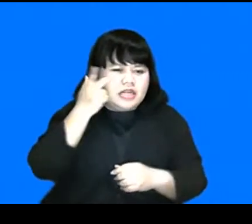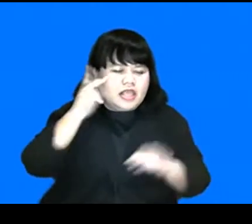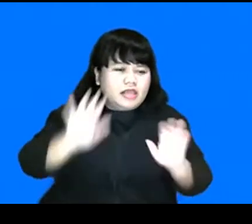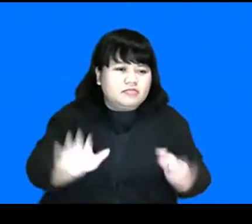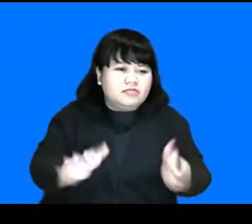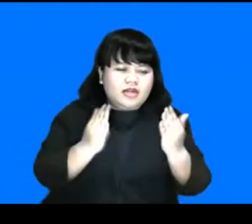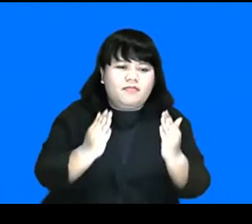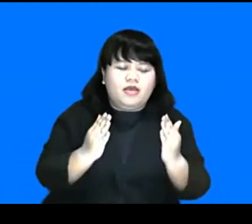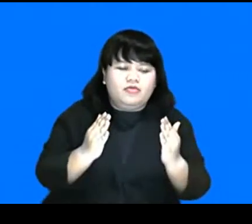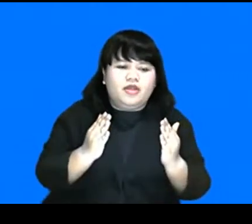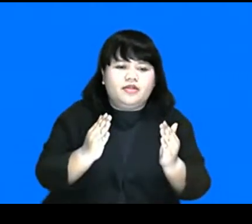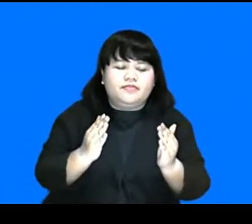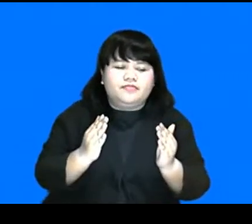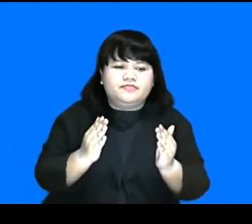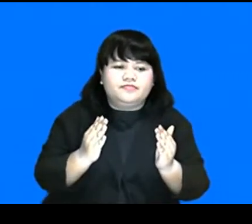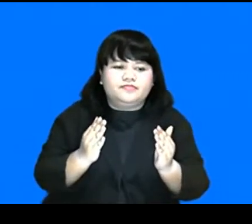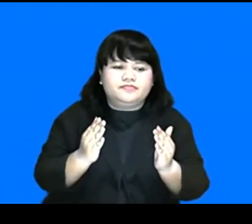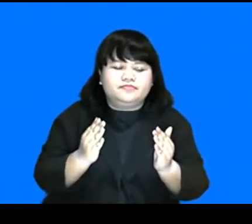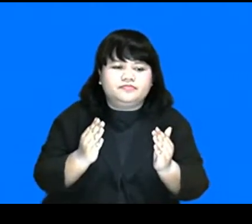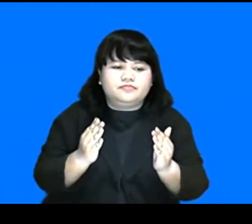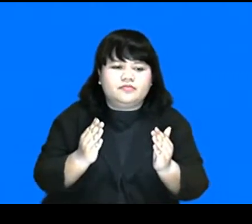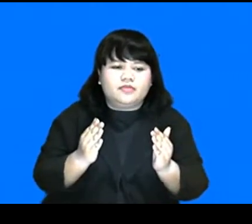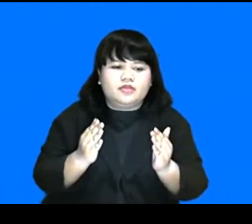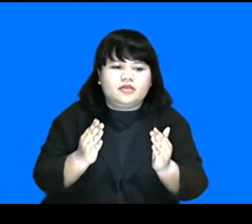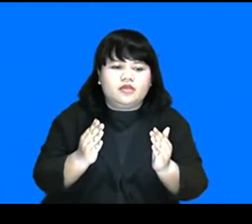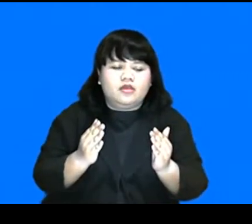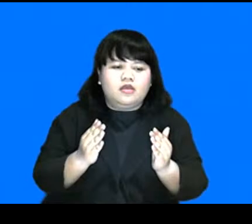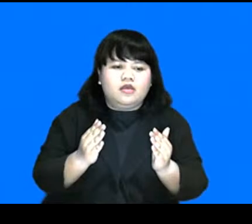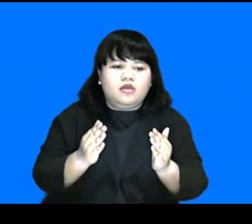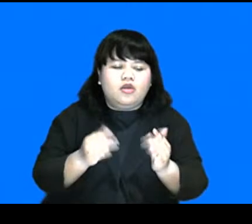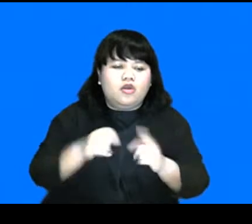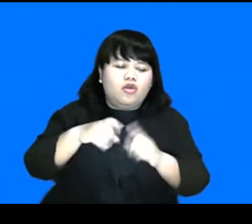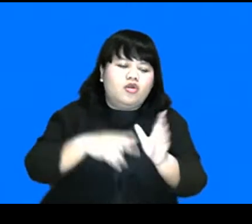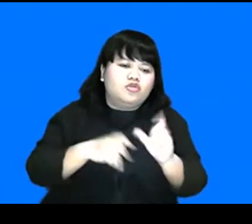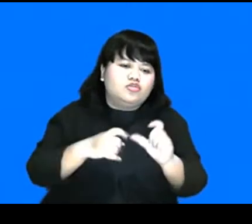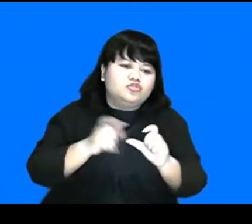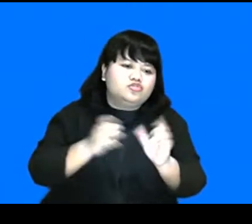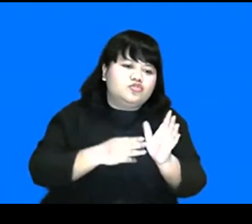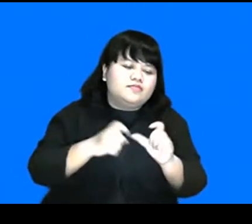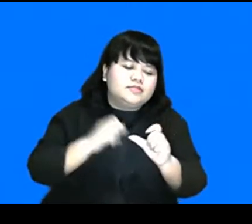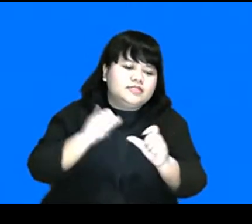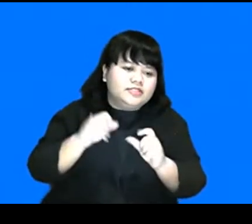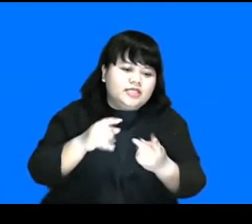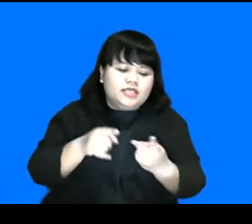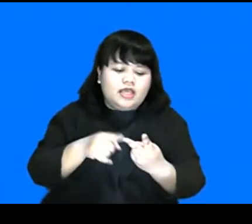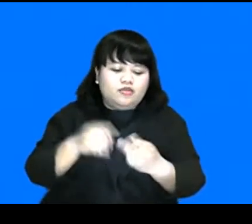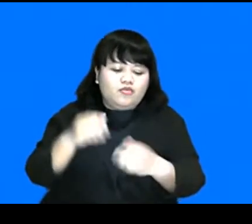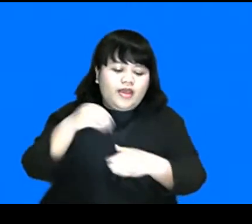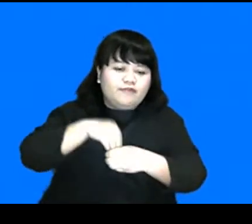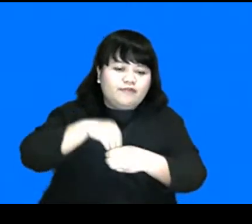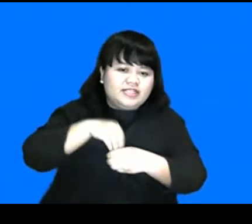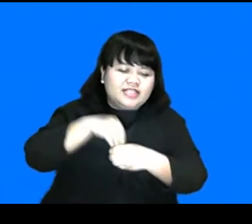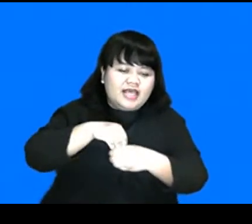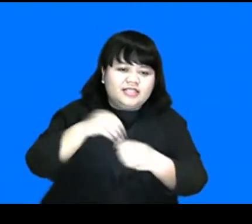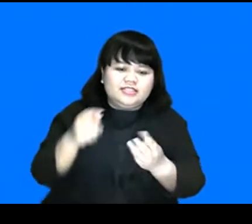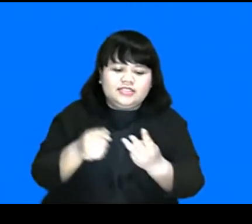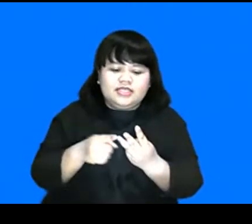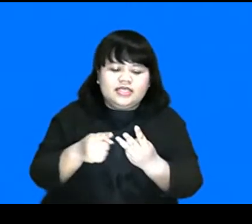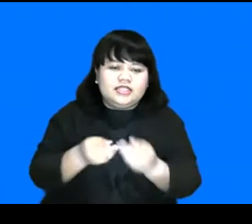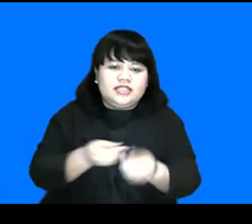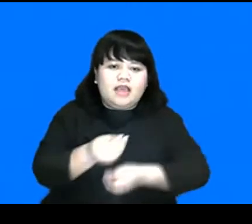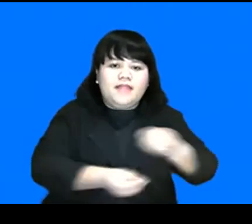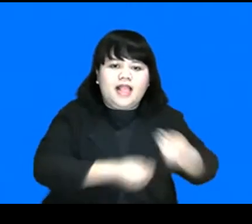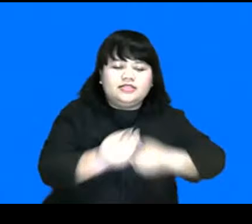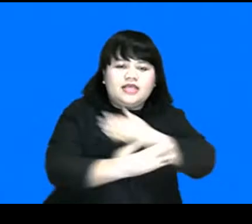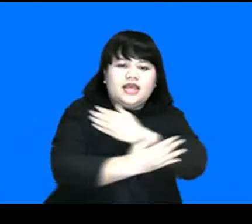First is consumption. Mm-hmm. Second is the investments. Mm-hmm. Third is the government expenditures. Mm-hmm. And the fourth is the export